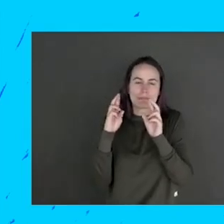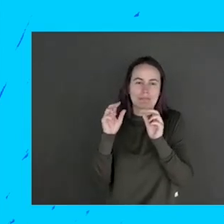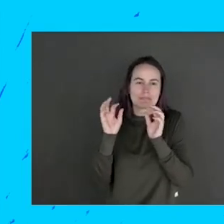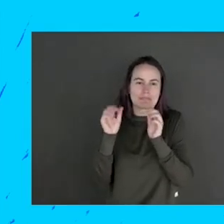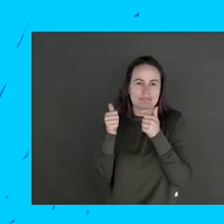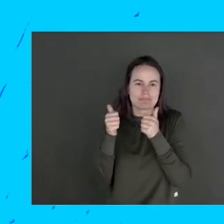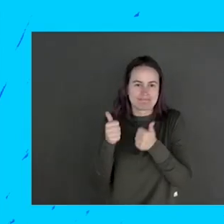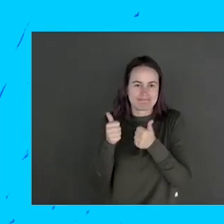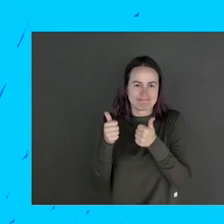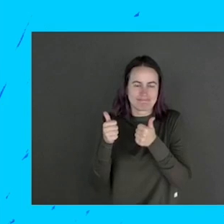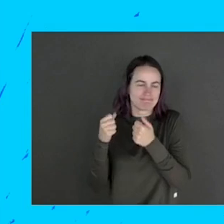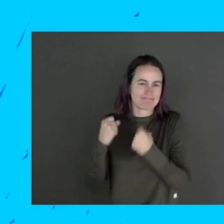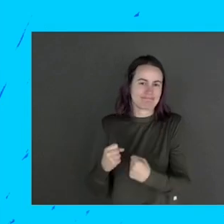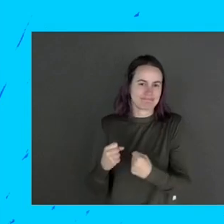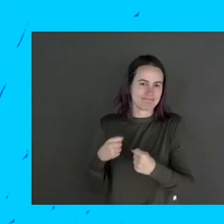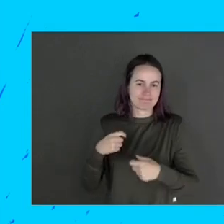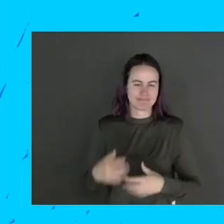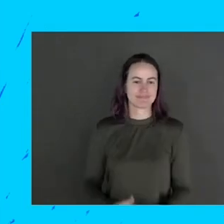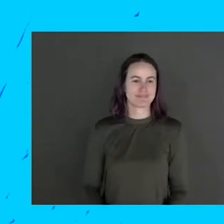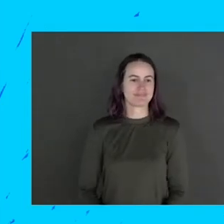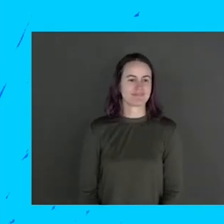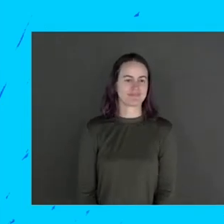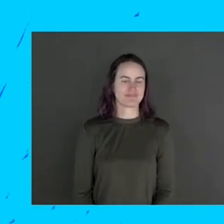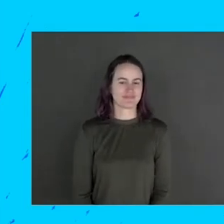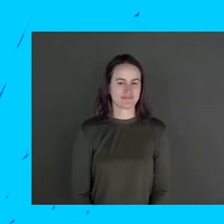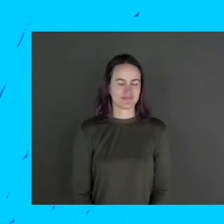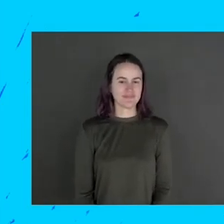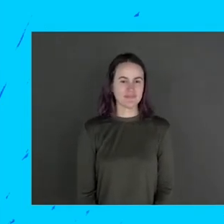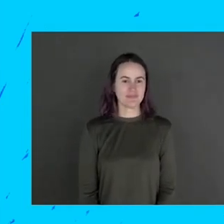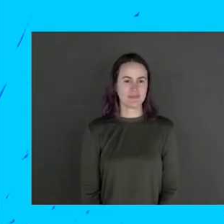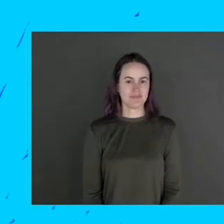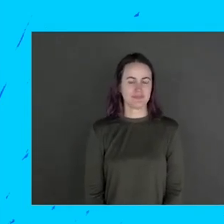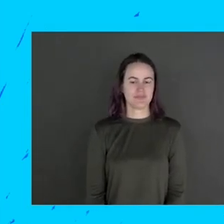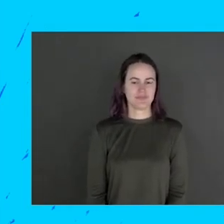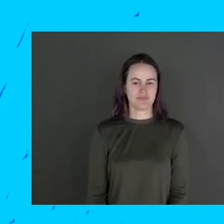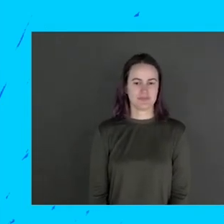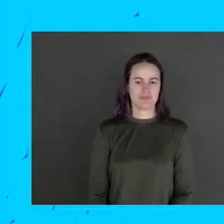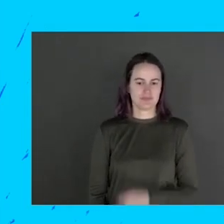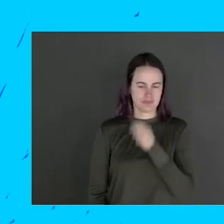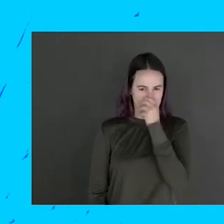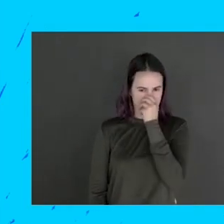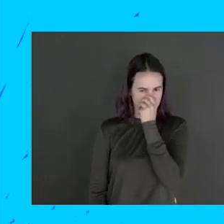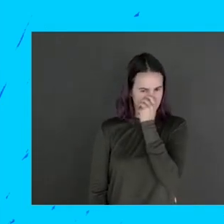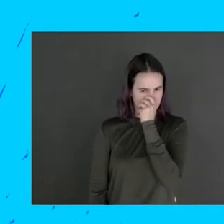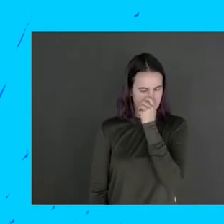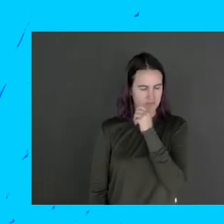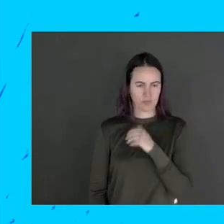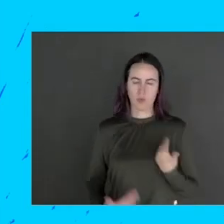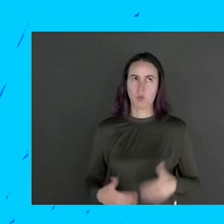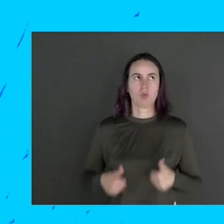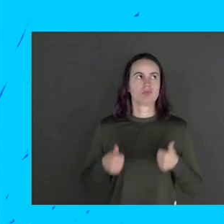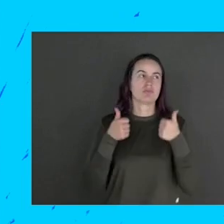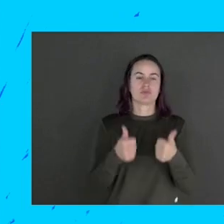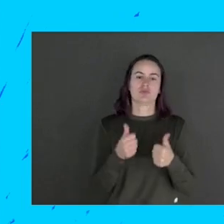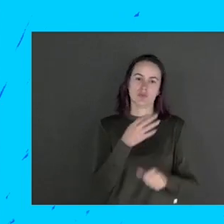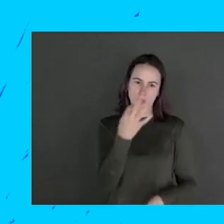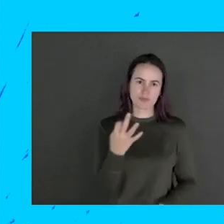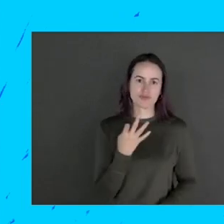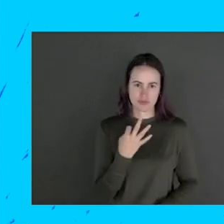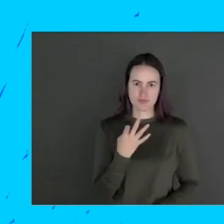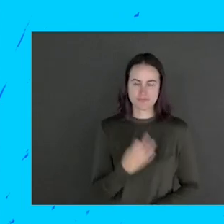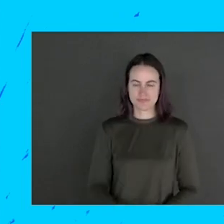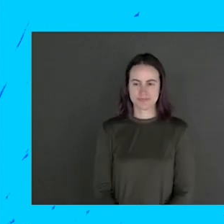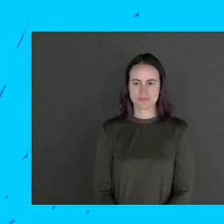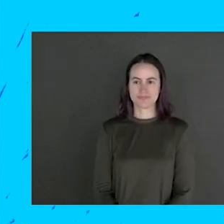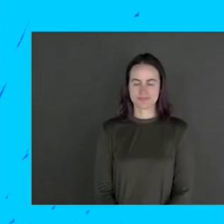have to say. This is a very important and relevant question. The most